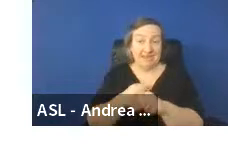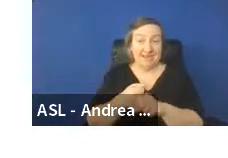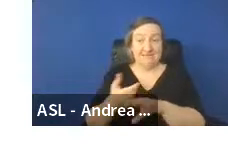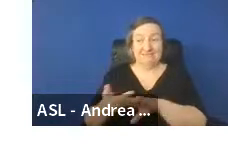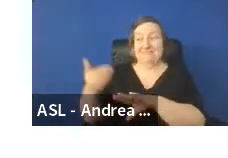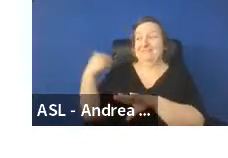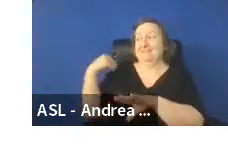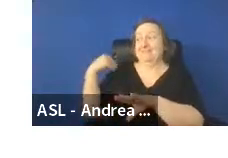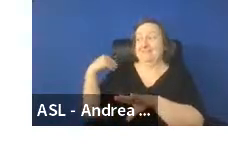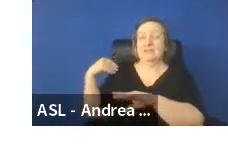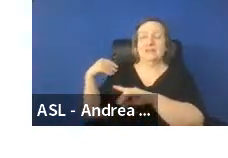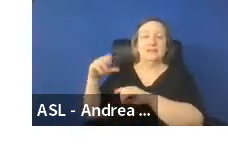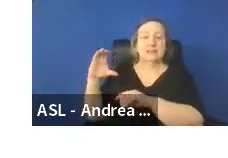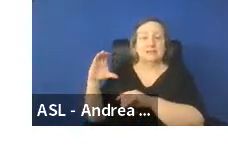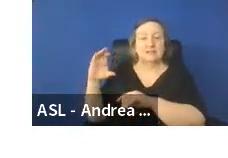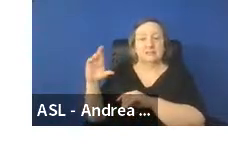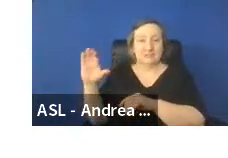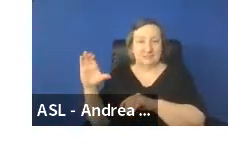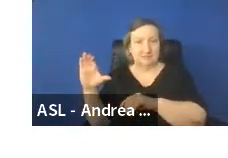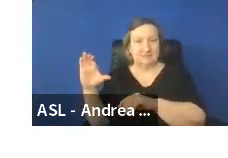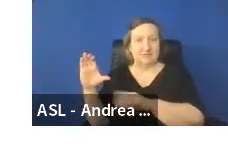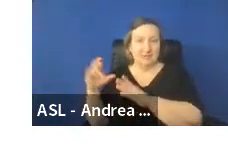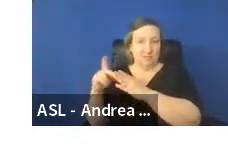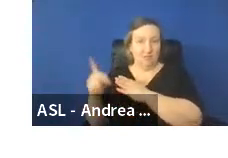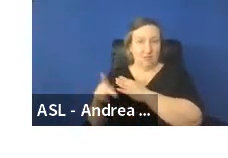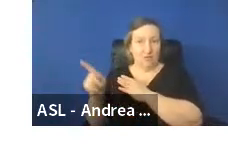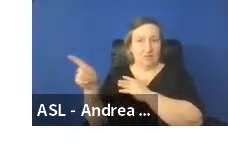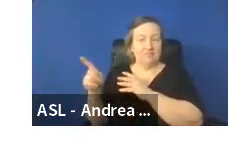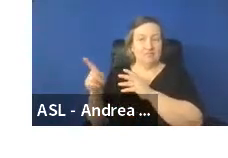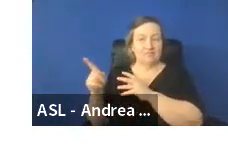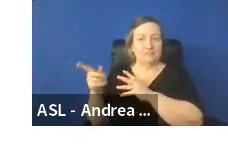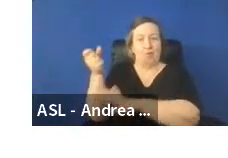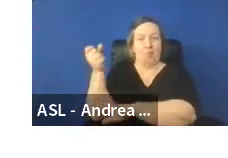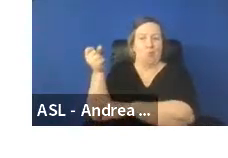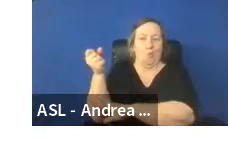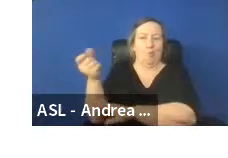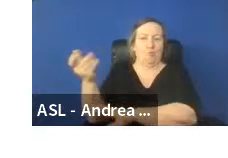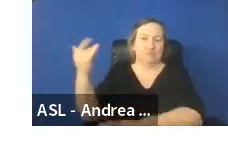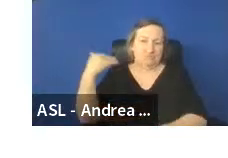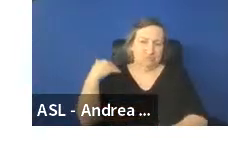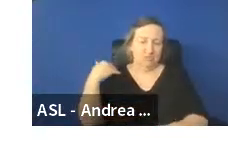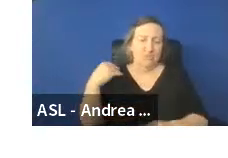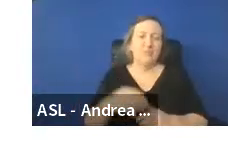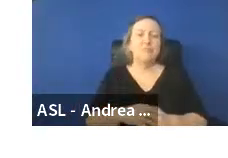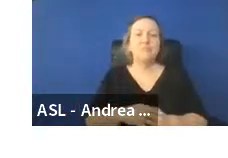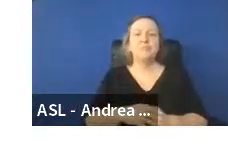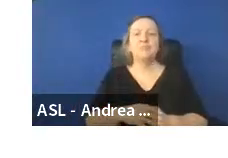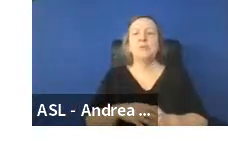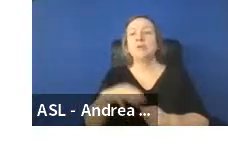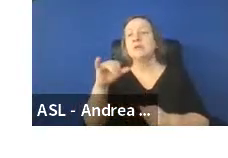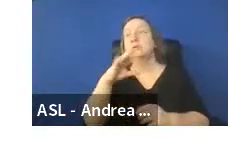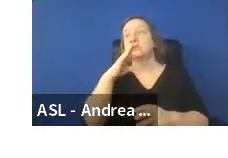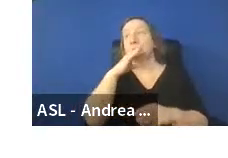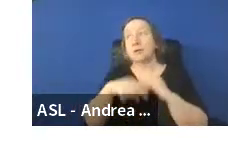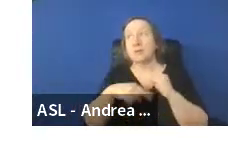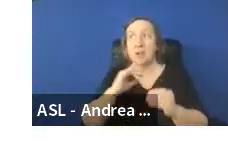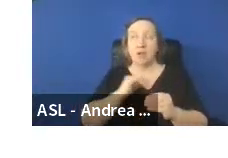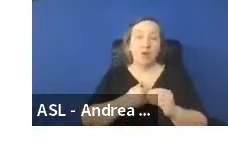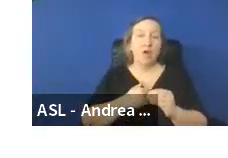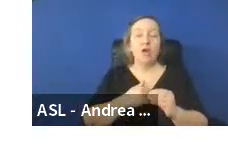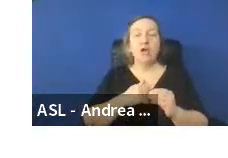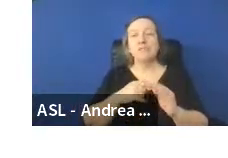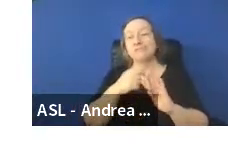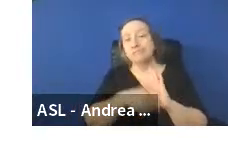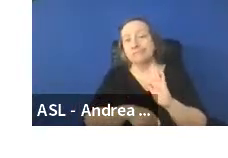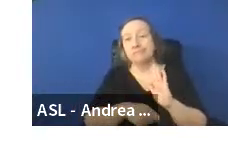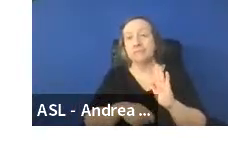program, the Columbia River Crossing program, was put on hold. And then we'll also talk a little bit about our draft findings